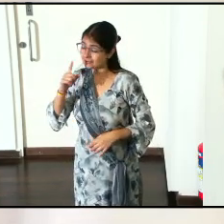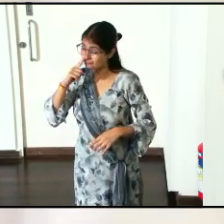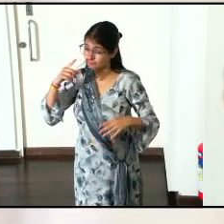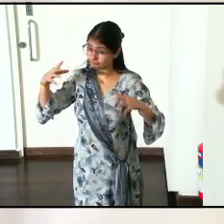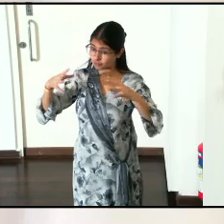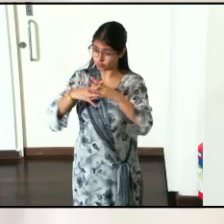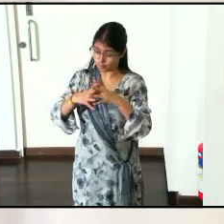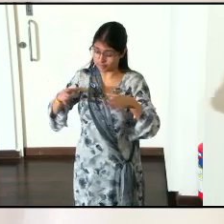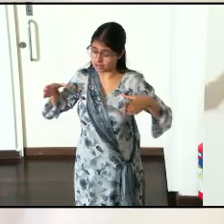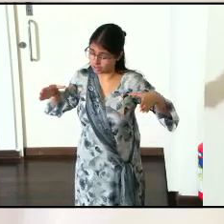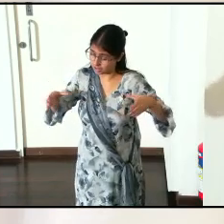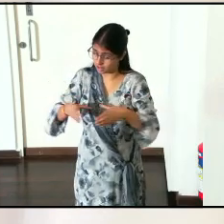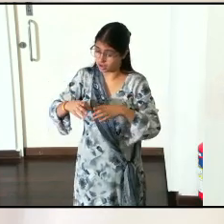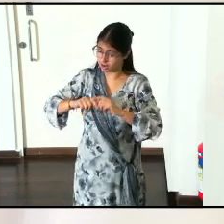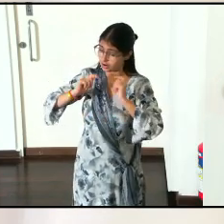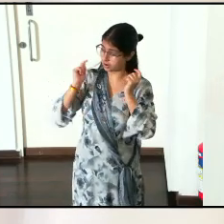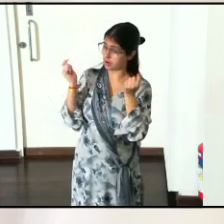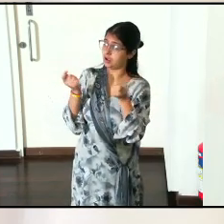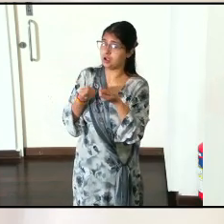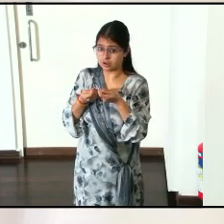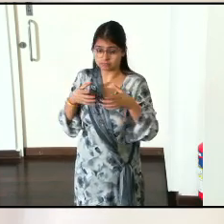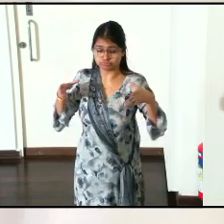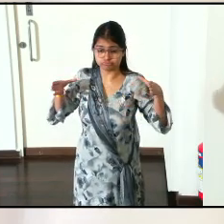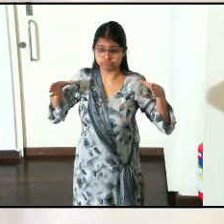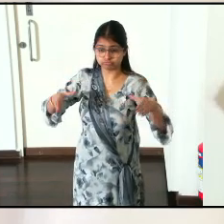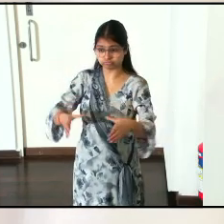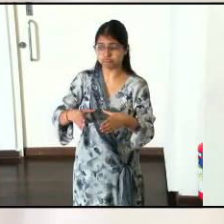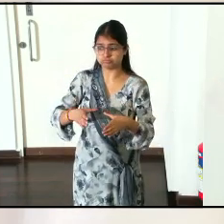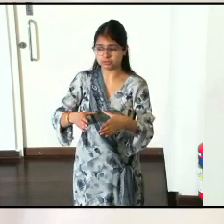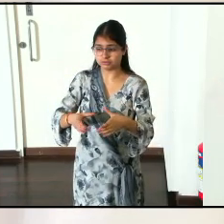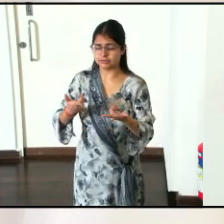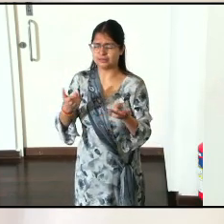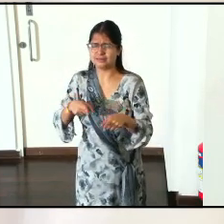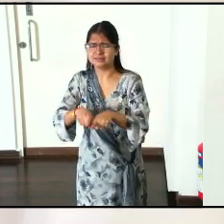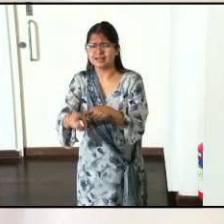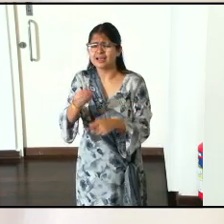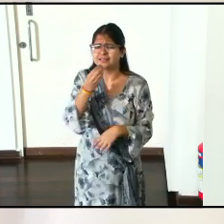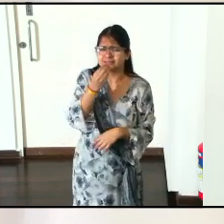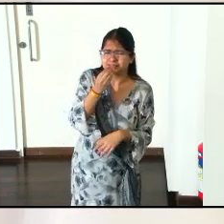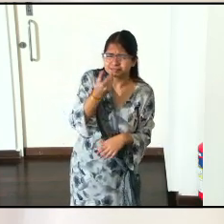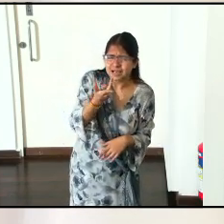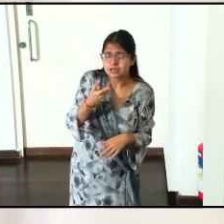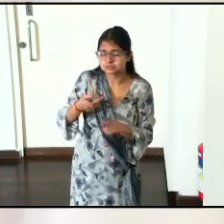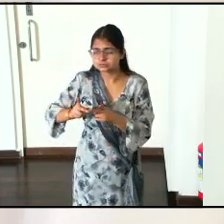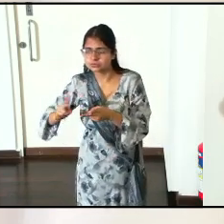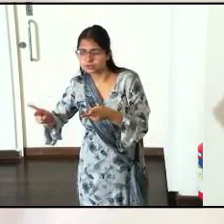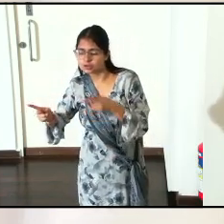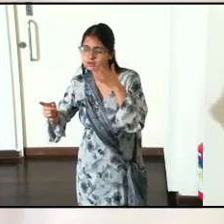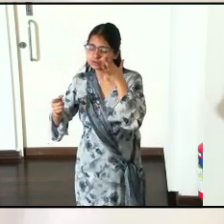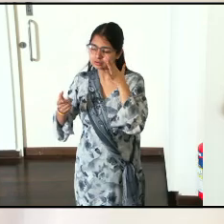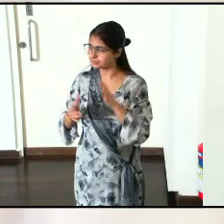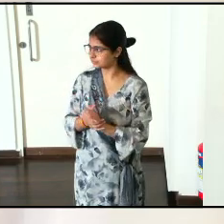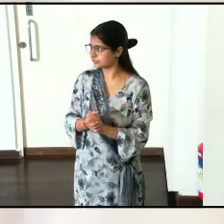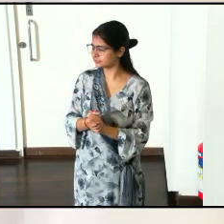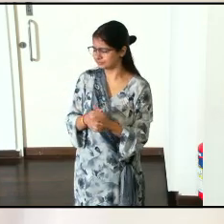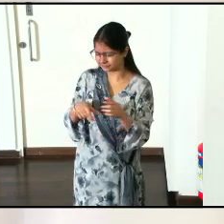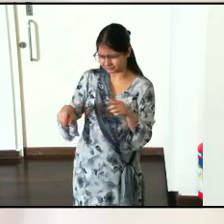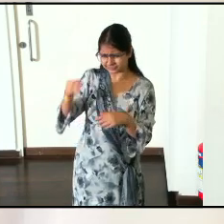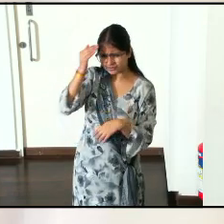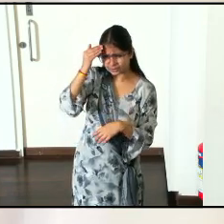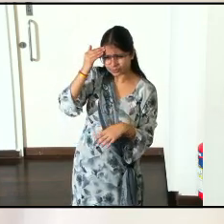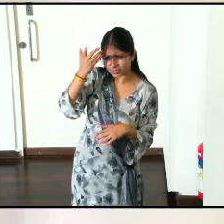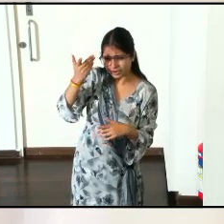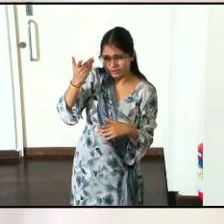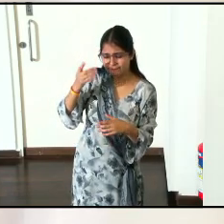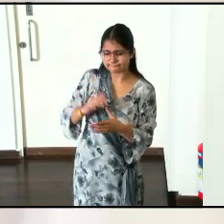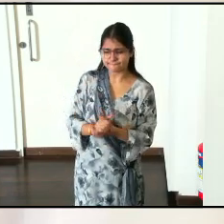togetherness, which normally one would have seen around, let's say, food or something else. And if one is to also sort of,